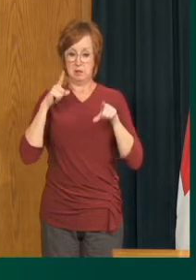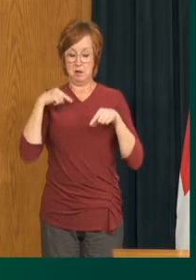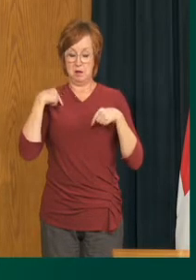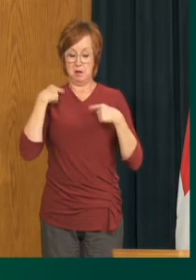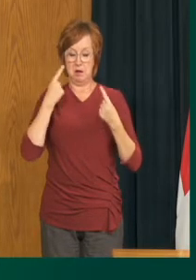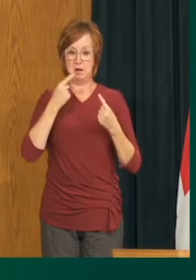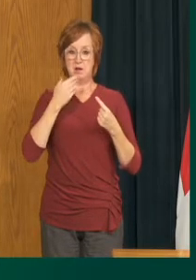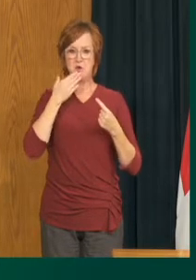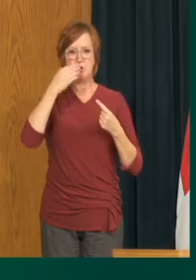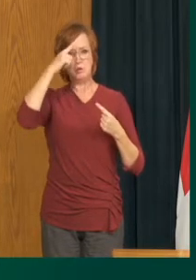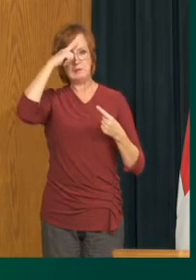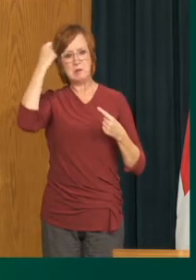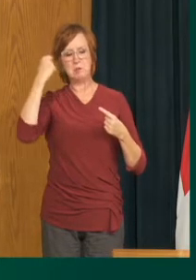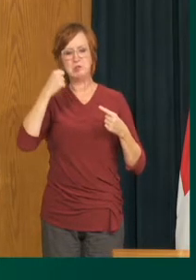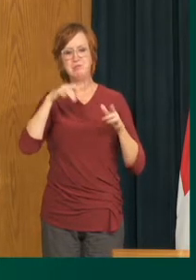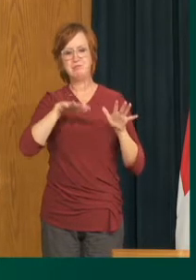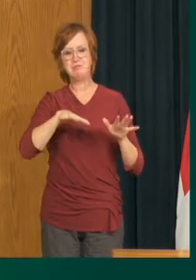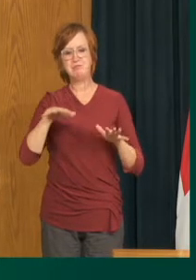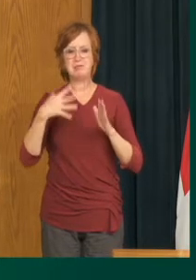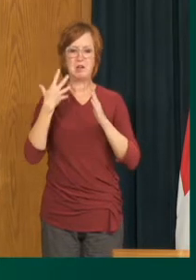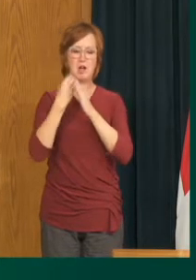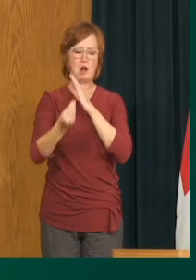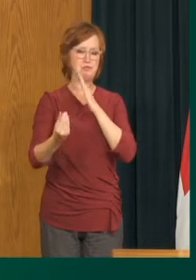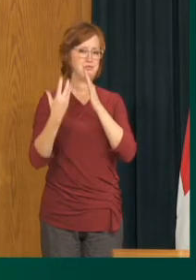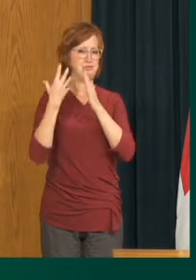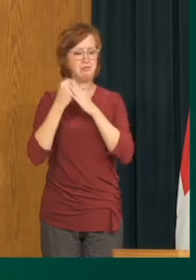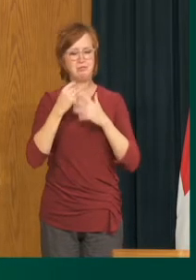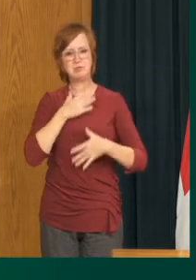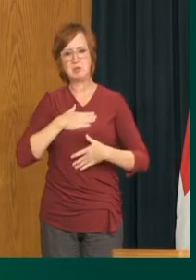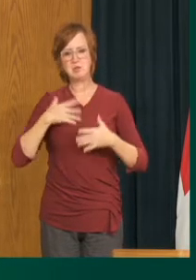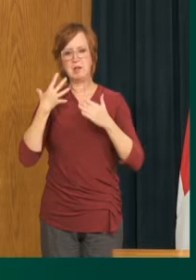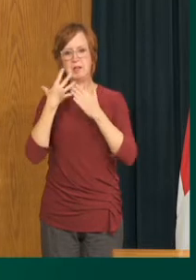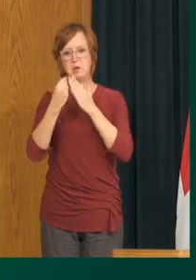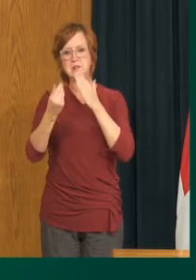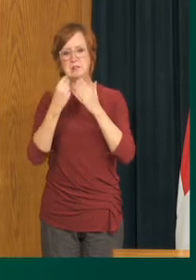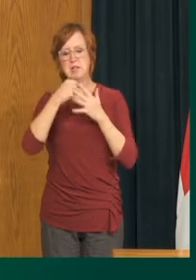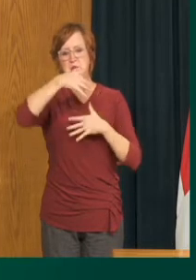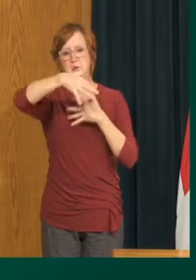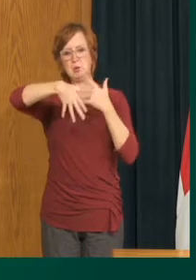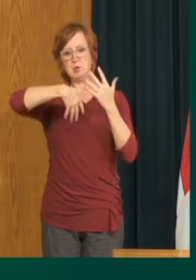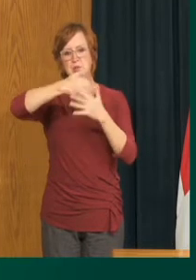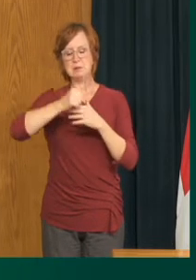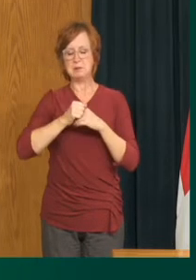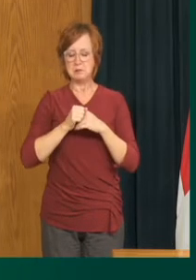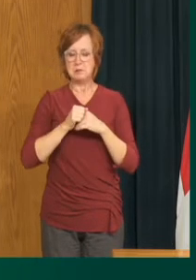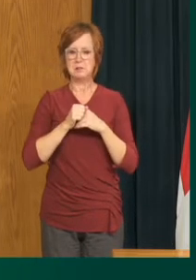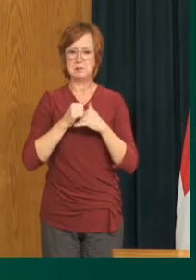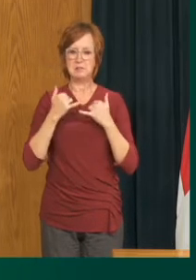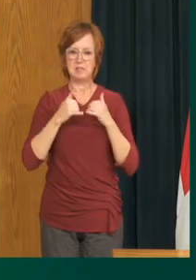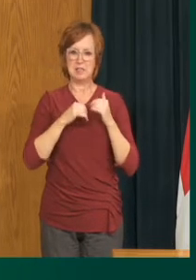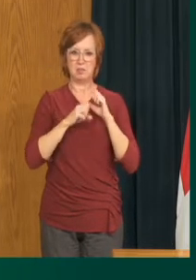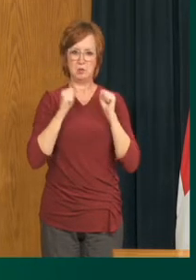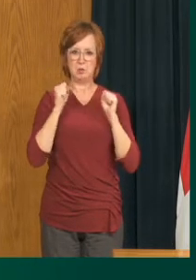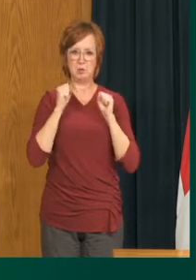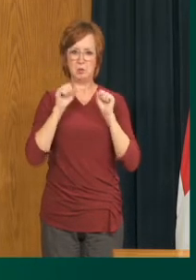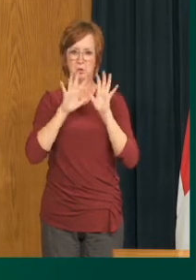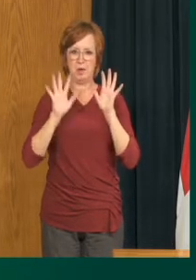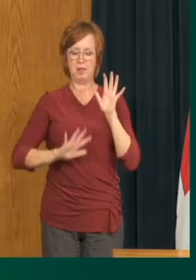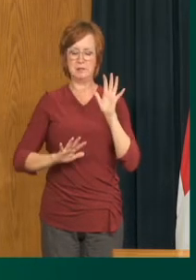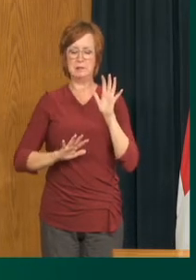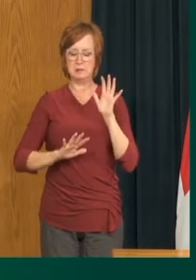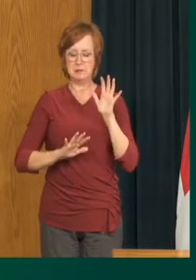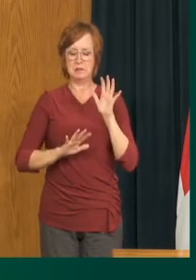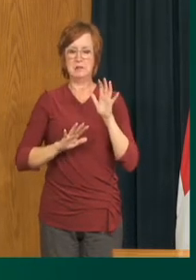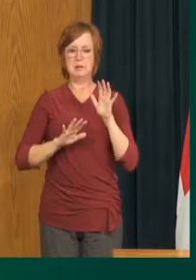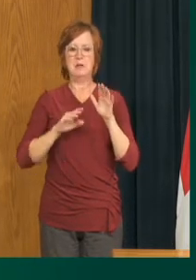good summer where we've been able to enjoy a lot of things outdoors. But as we move indoors, I think we do need to be extra cautious. I think we can celebrate the fact that